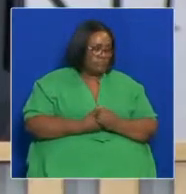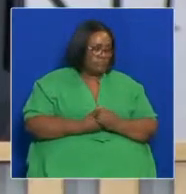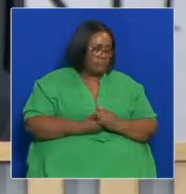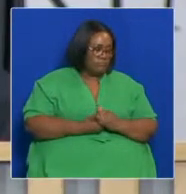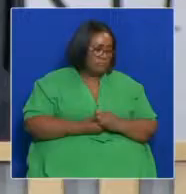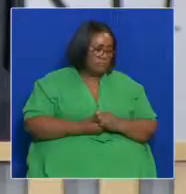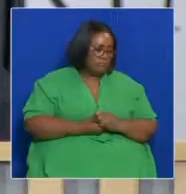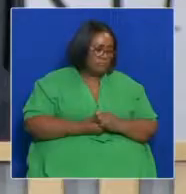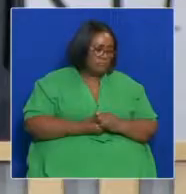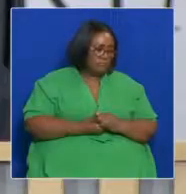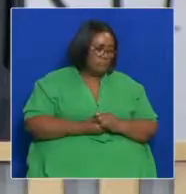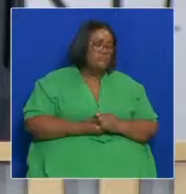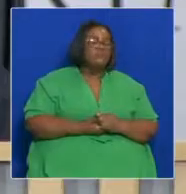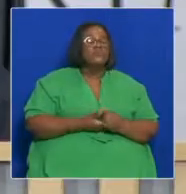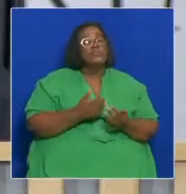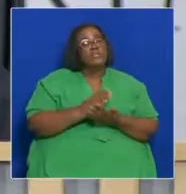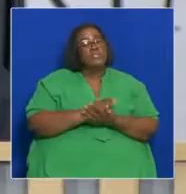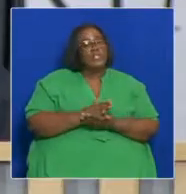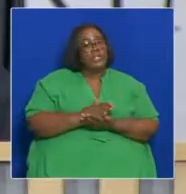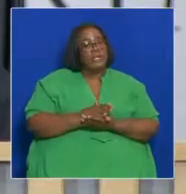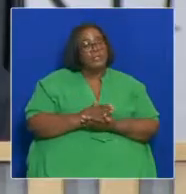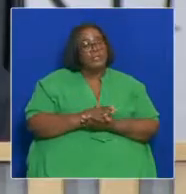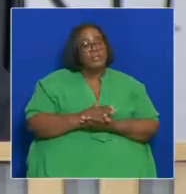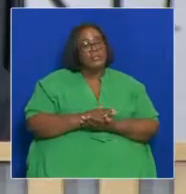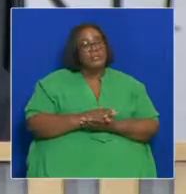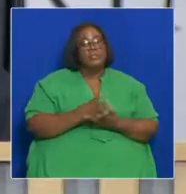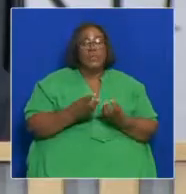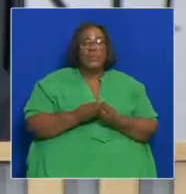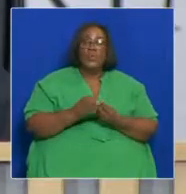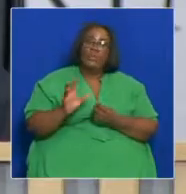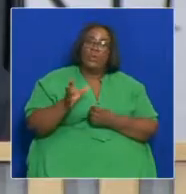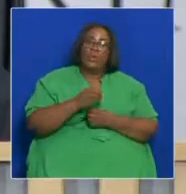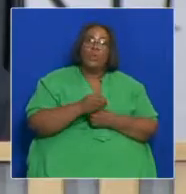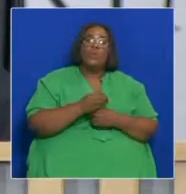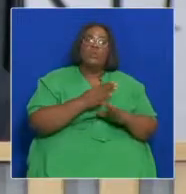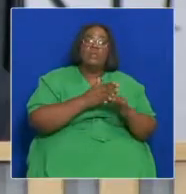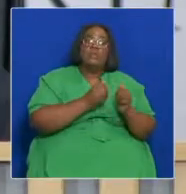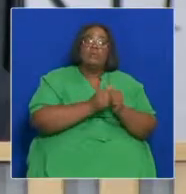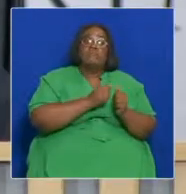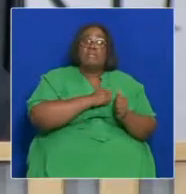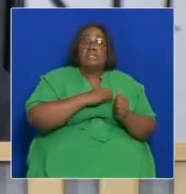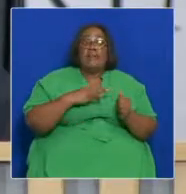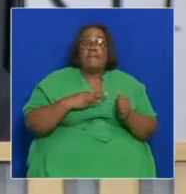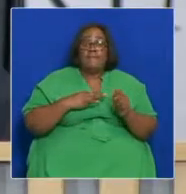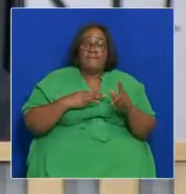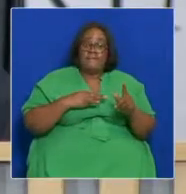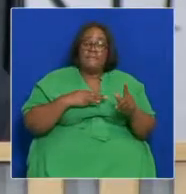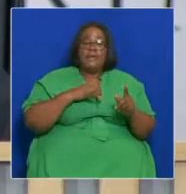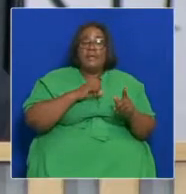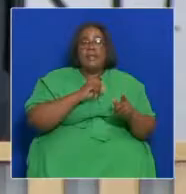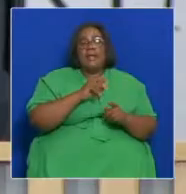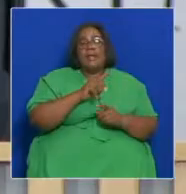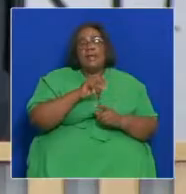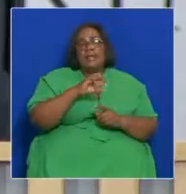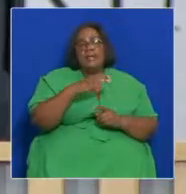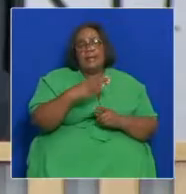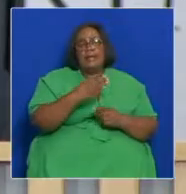shared with all the colleagues in IDEC, and when new people come, you know,